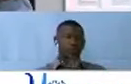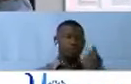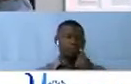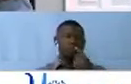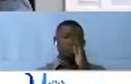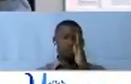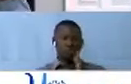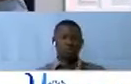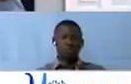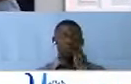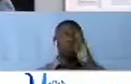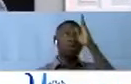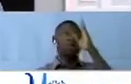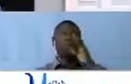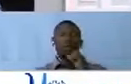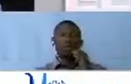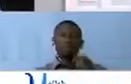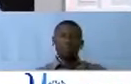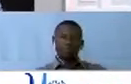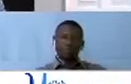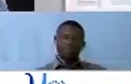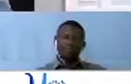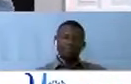And nothing but the truth. So help me God.